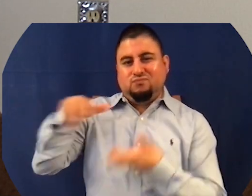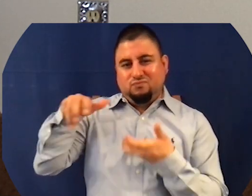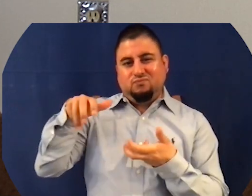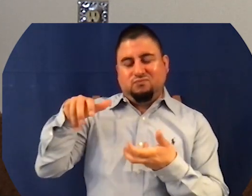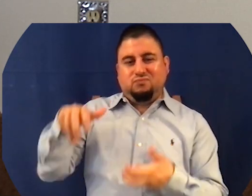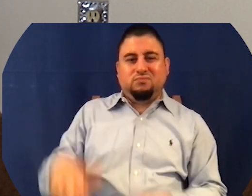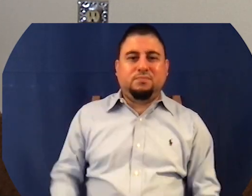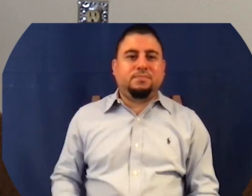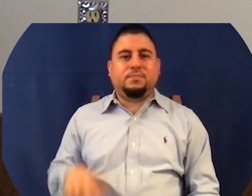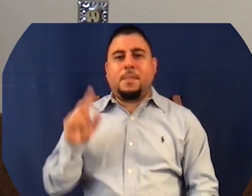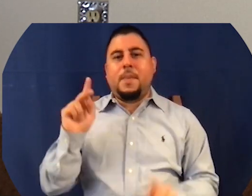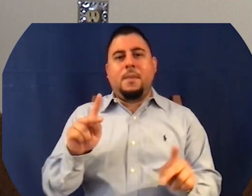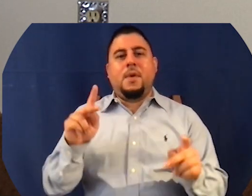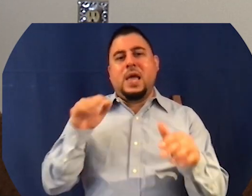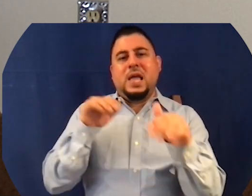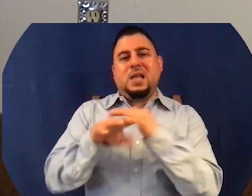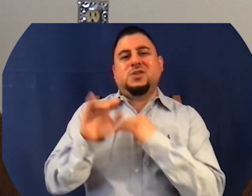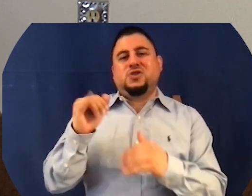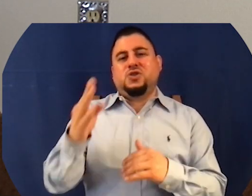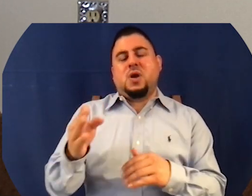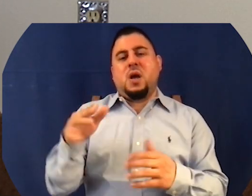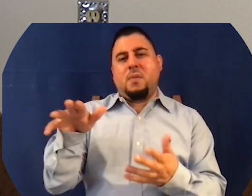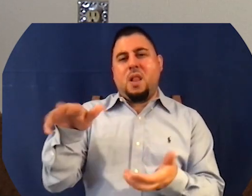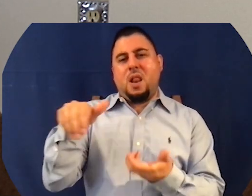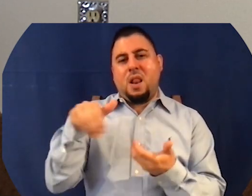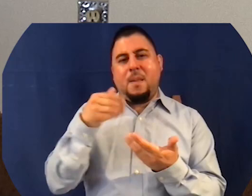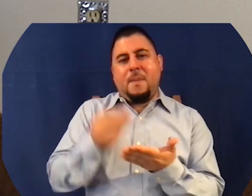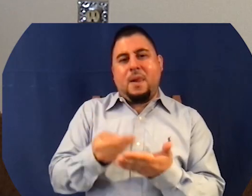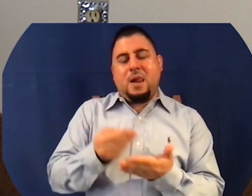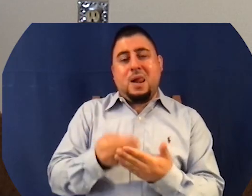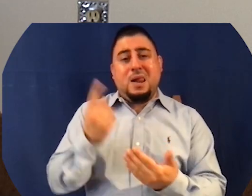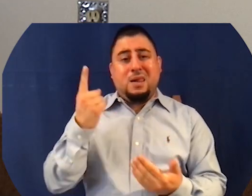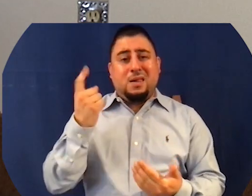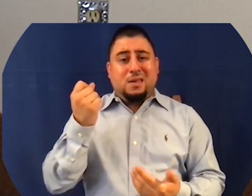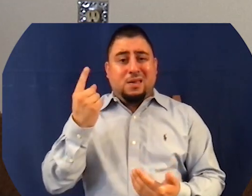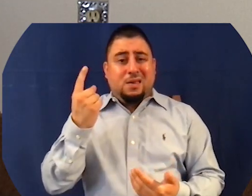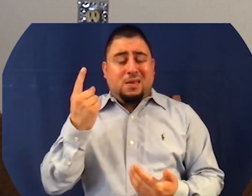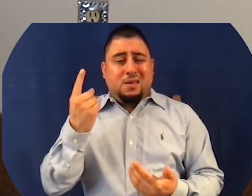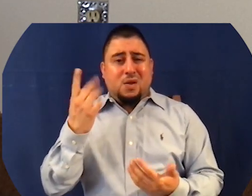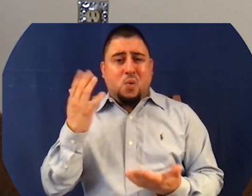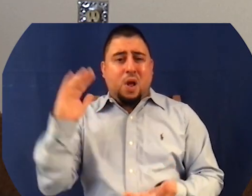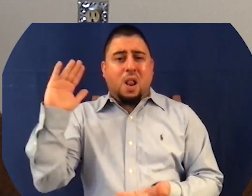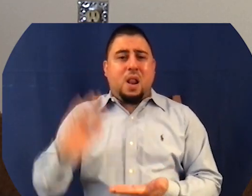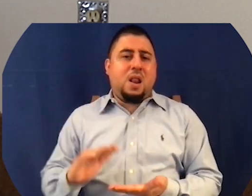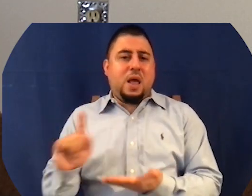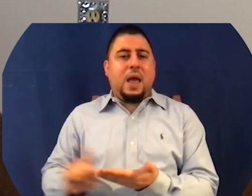Many people enter the job market expecting bigger salaries for fewer hours of work.